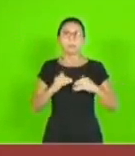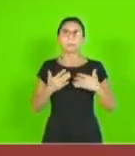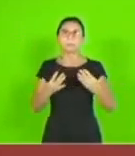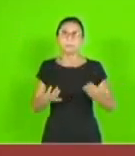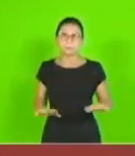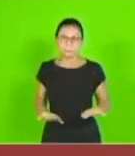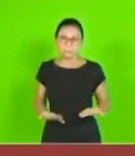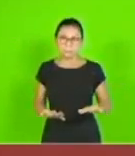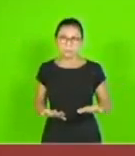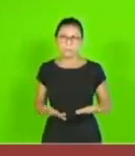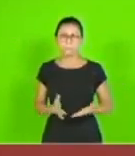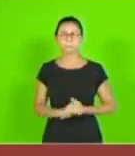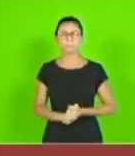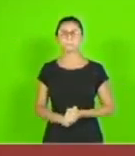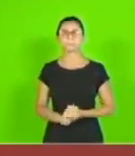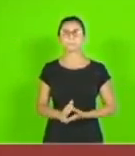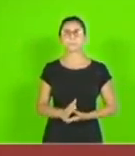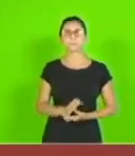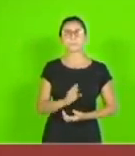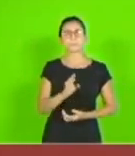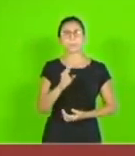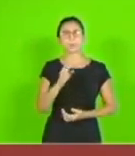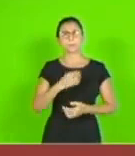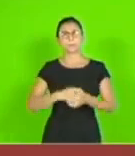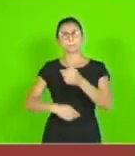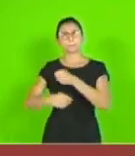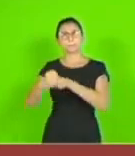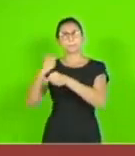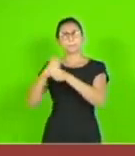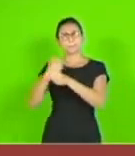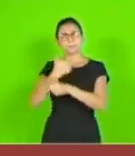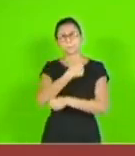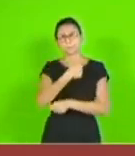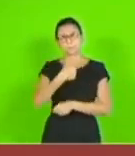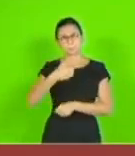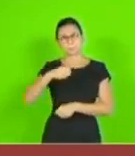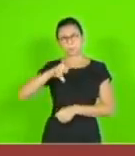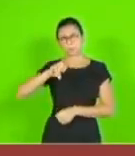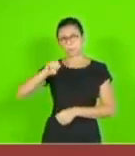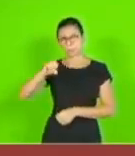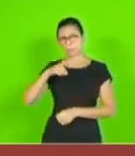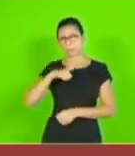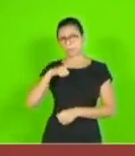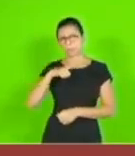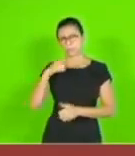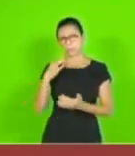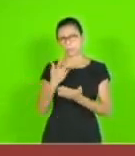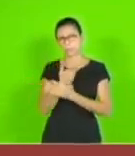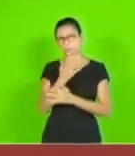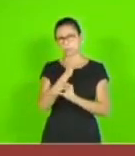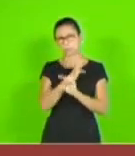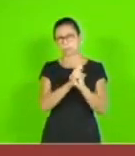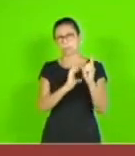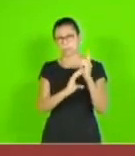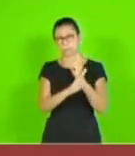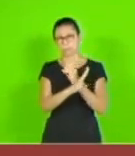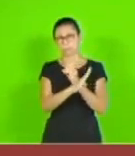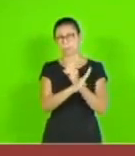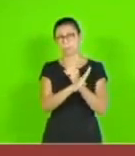the brethren has to be revealed by the Lord. It has to be the revealed word. It can't just be the story.